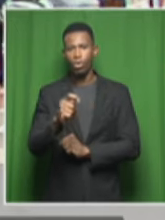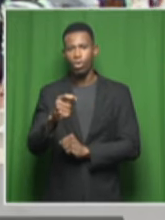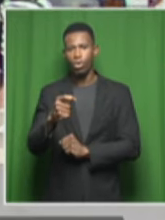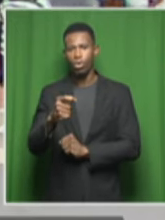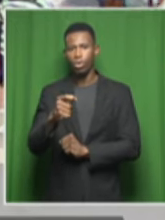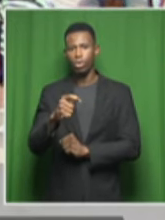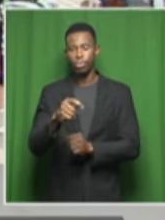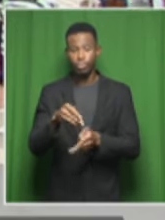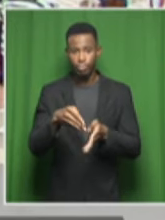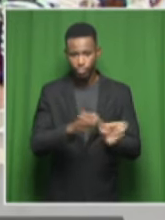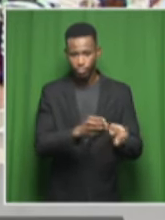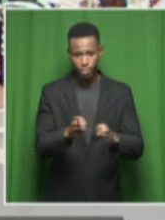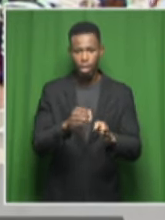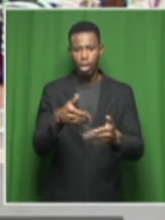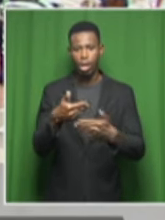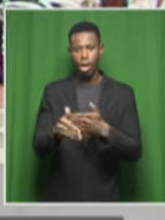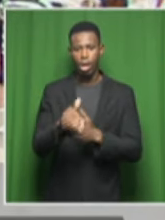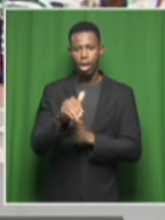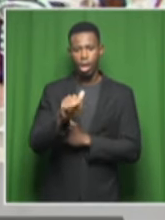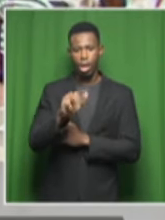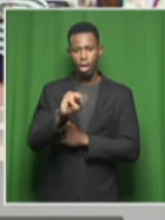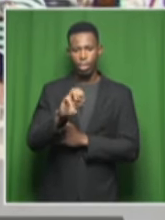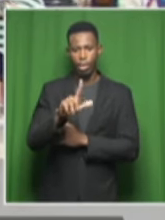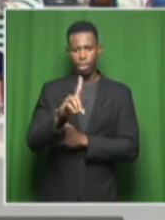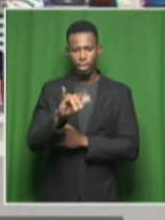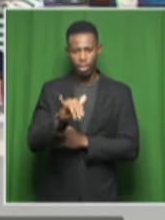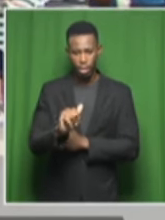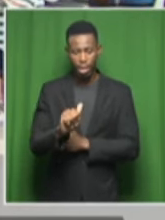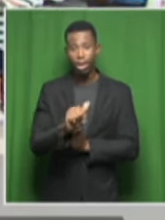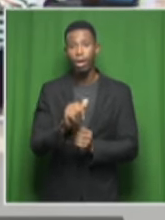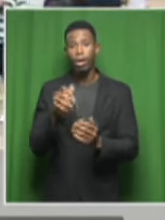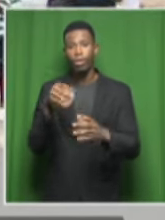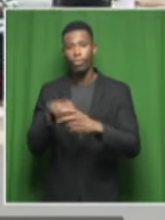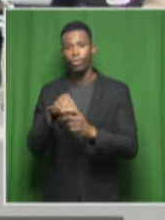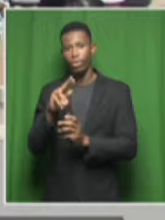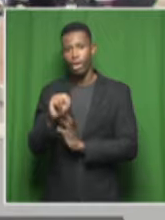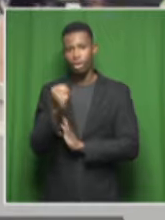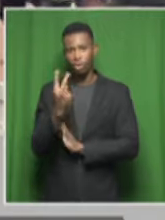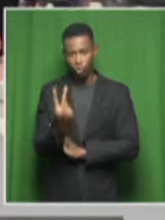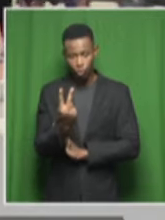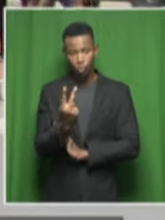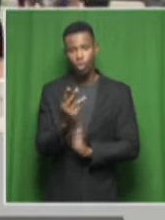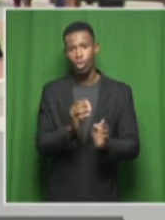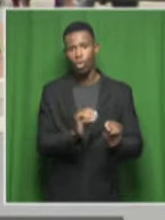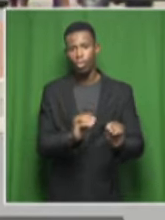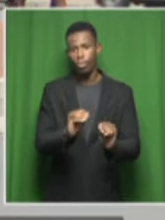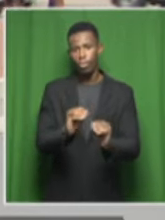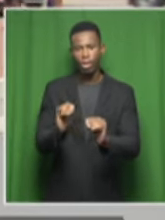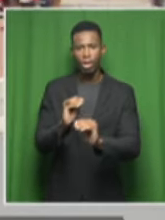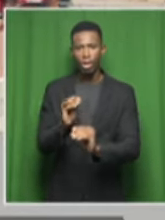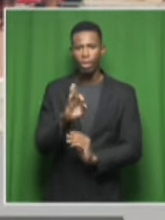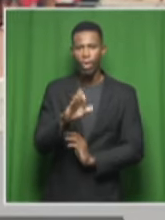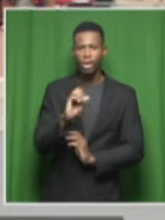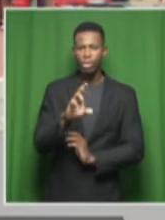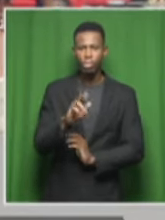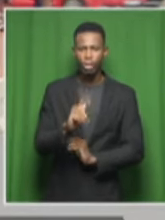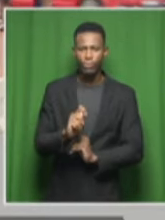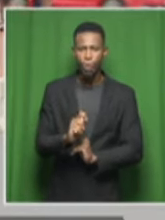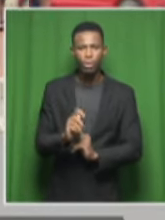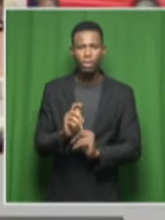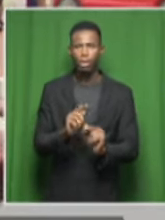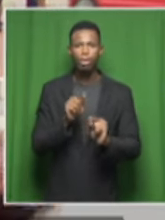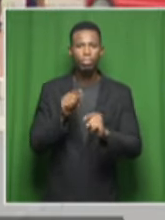Fort Oxford Street, and then Amalinda, which then leads into the N2, and then into Fort Jackson, and then from there go straight into Mdantsane, and